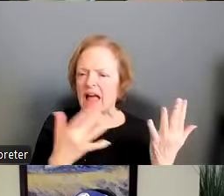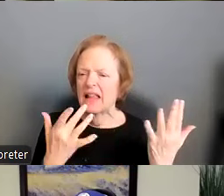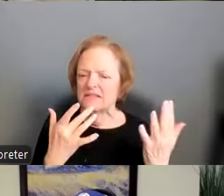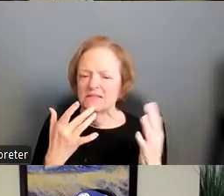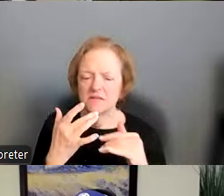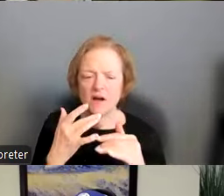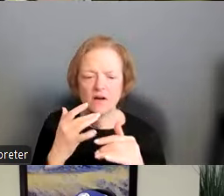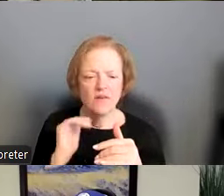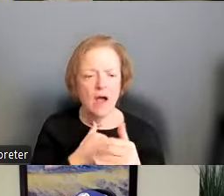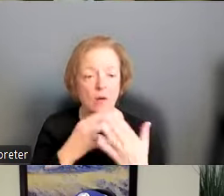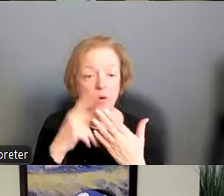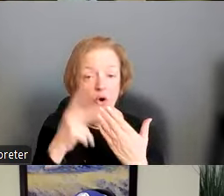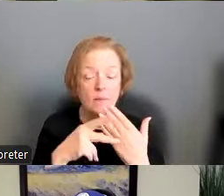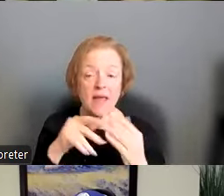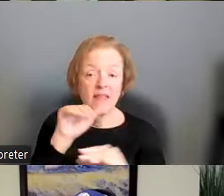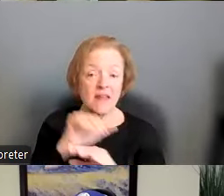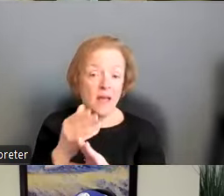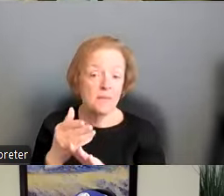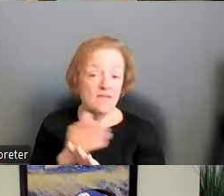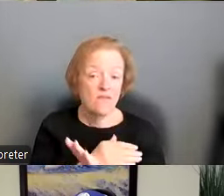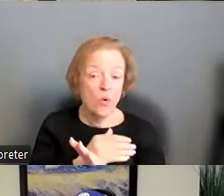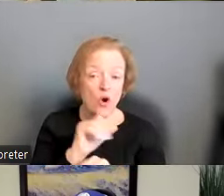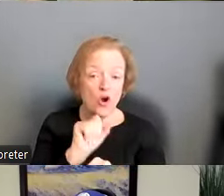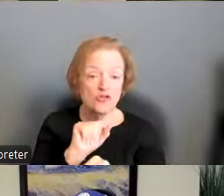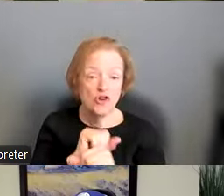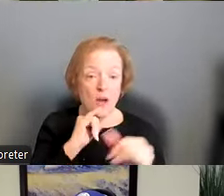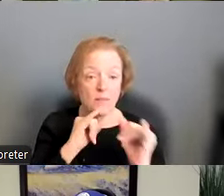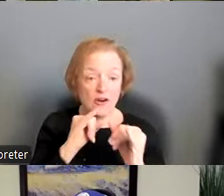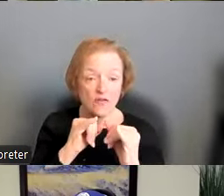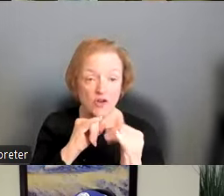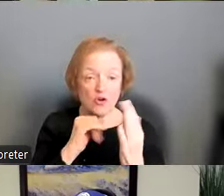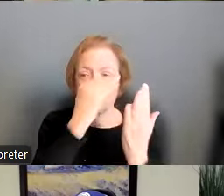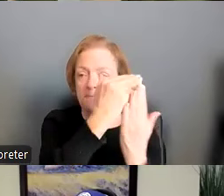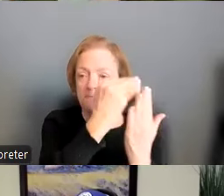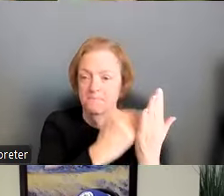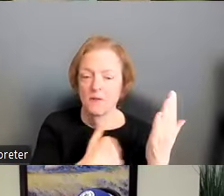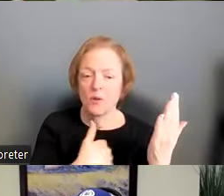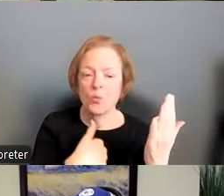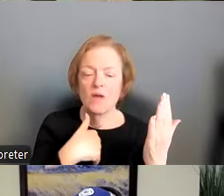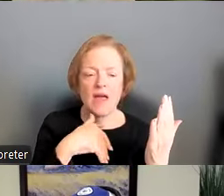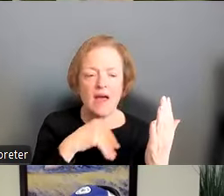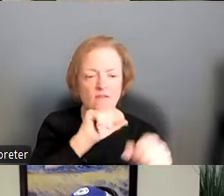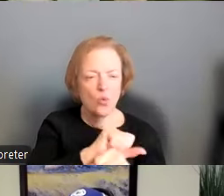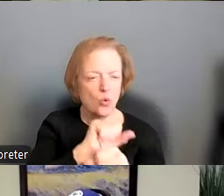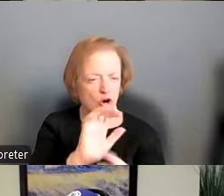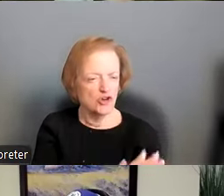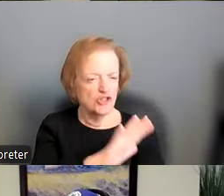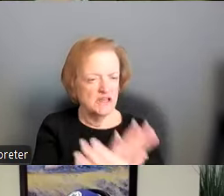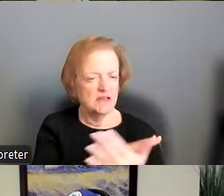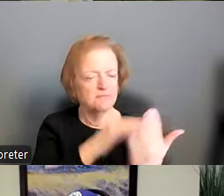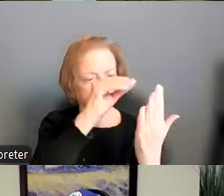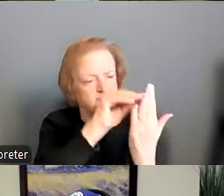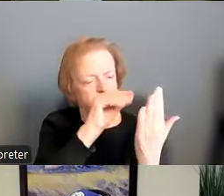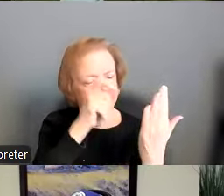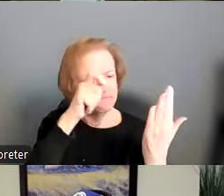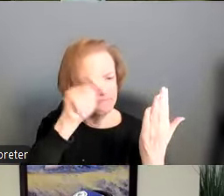the night before a job interview, which kind of refreshes them on preparing all the skills that they learned, kind of prepares them for